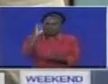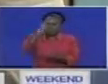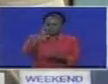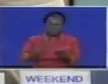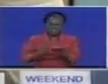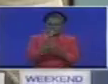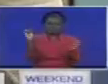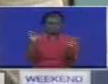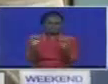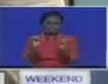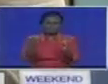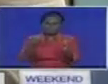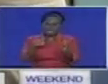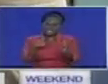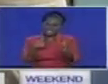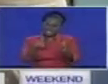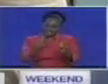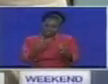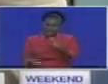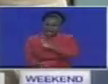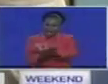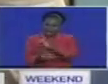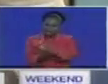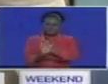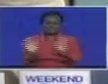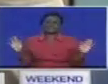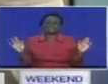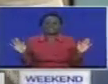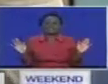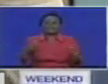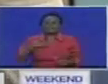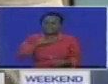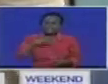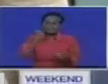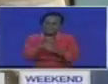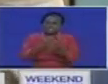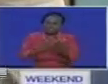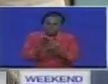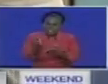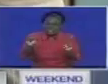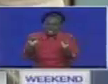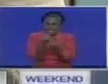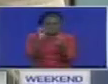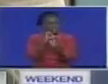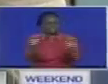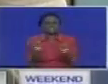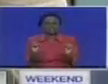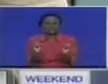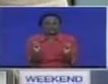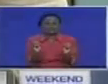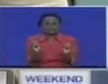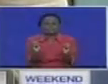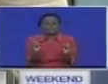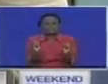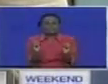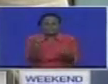My predictions were more of advice, suggesting, please, let's make sure this doesn't happen. Let's watch out for this.